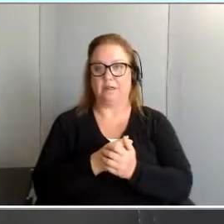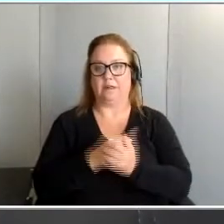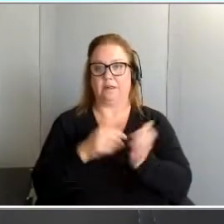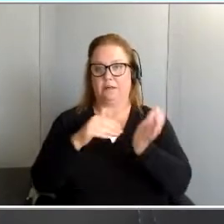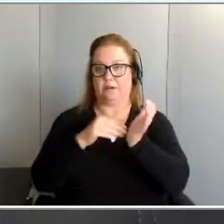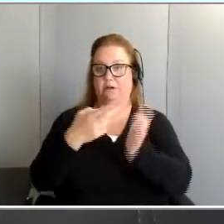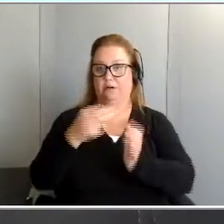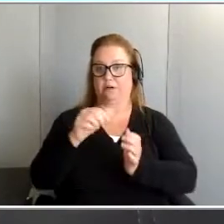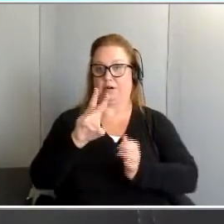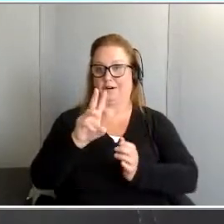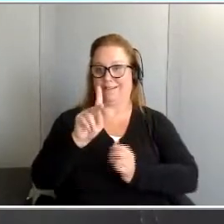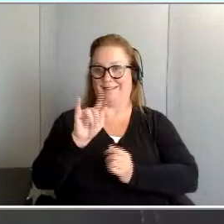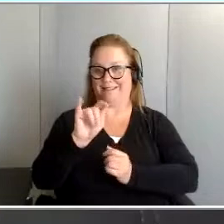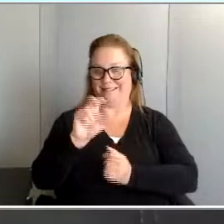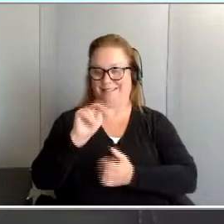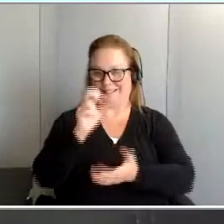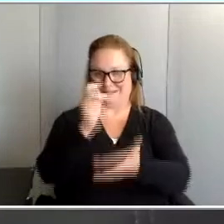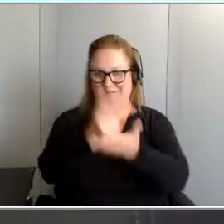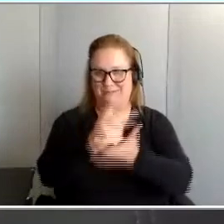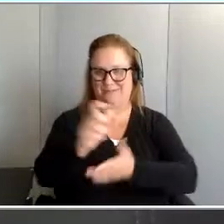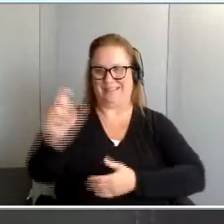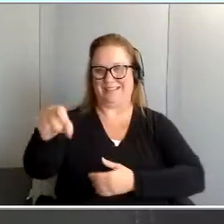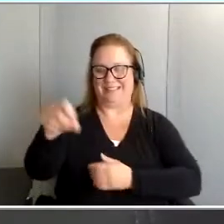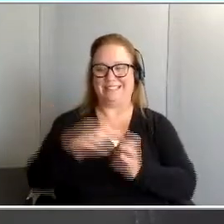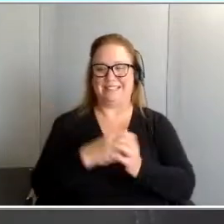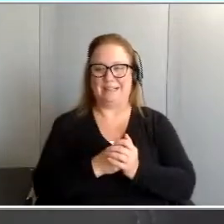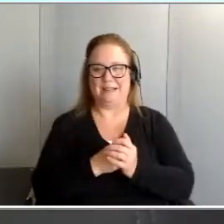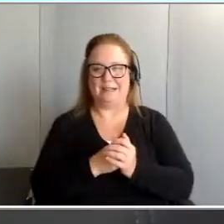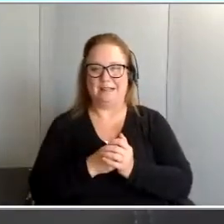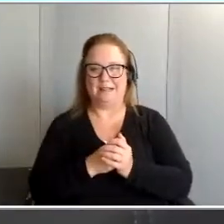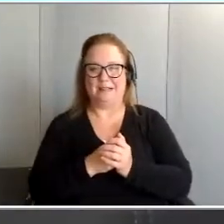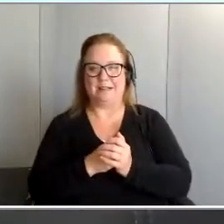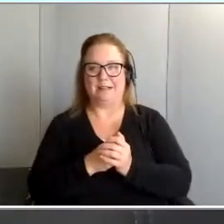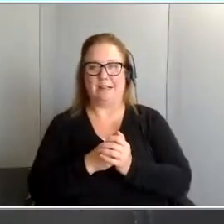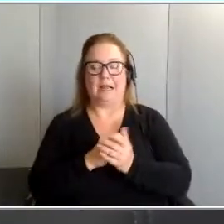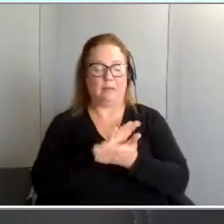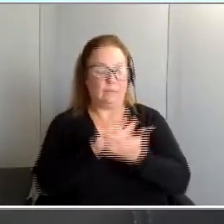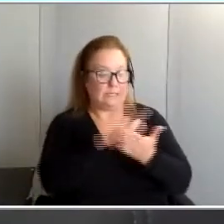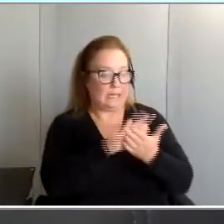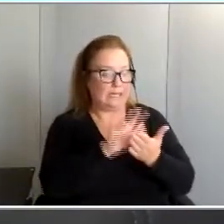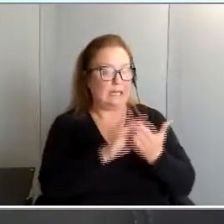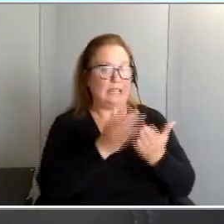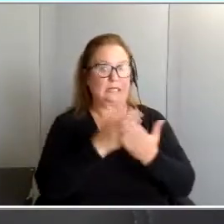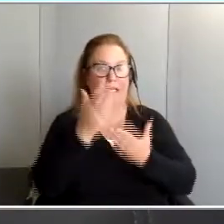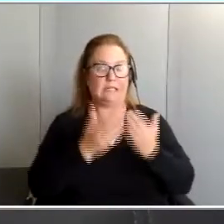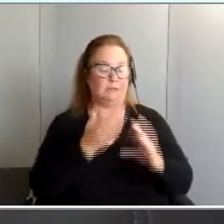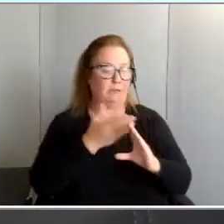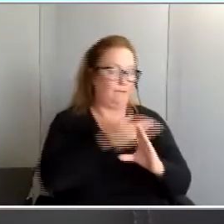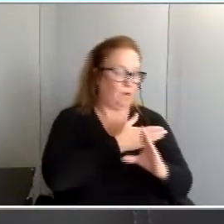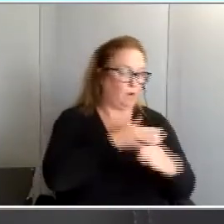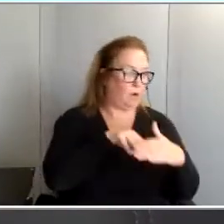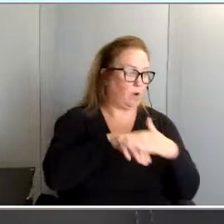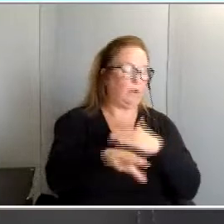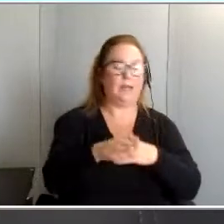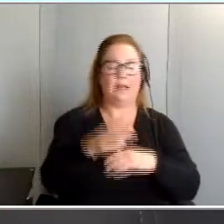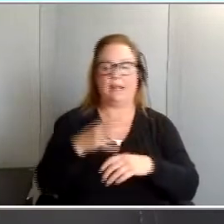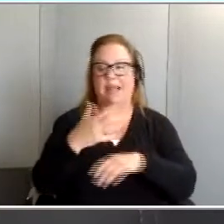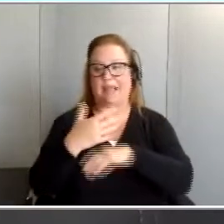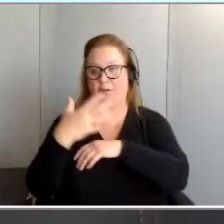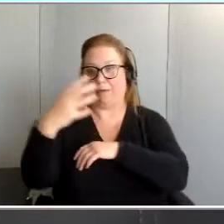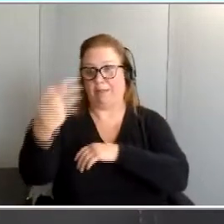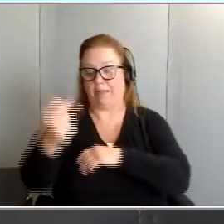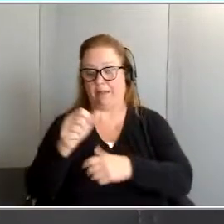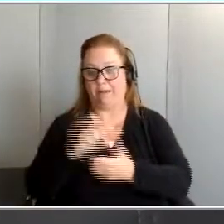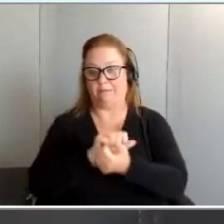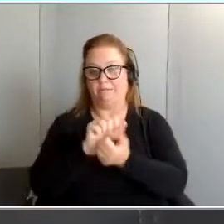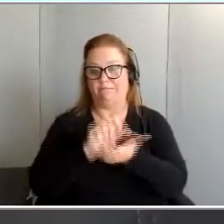approved. Yes, absolutely. Okay. And then we sanitize hands before and after petting with the dog, so